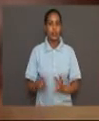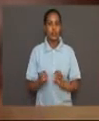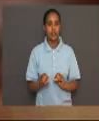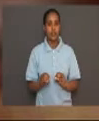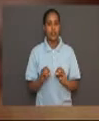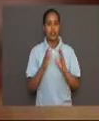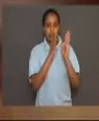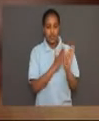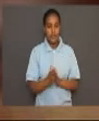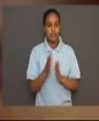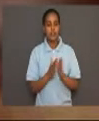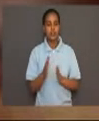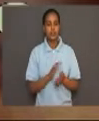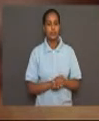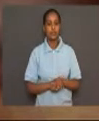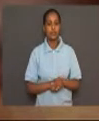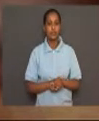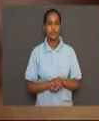Students, let's get ready.